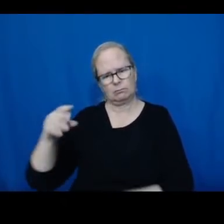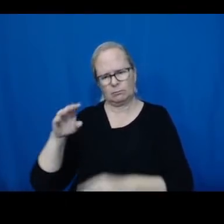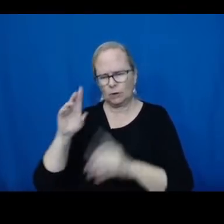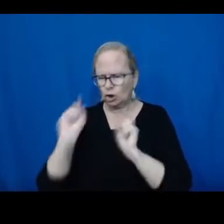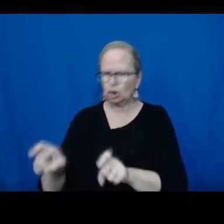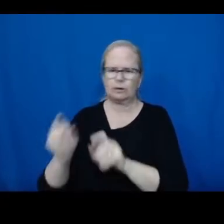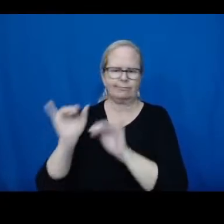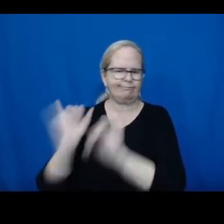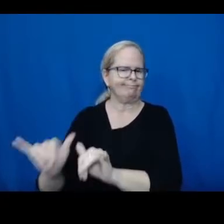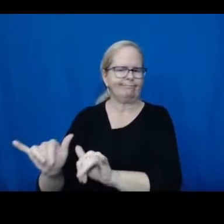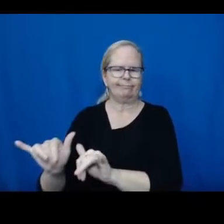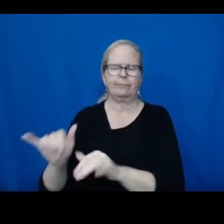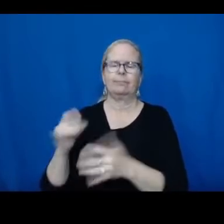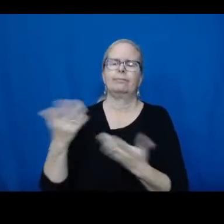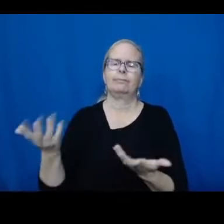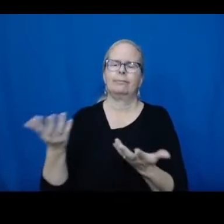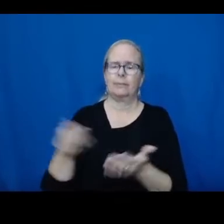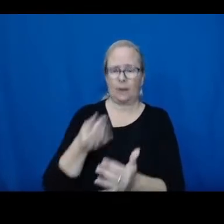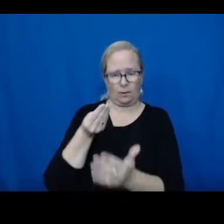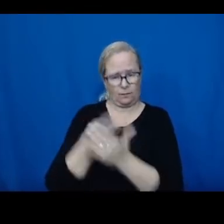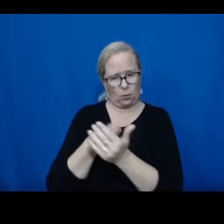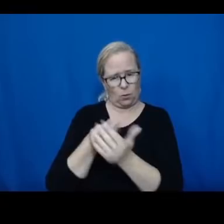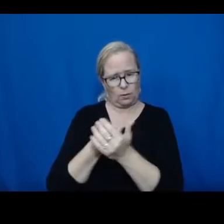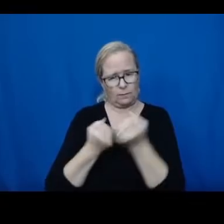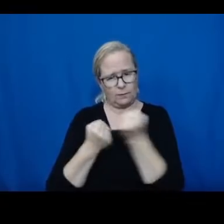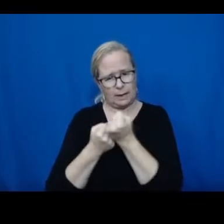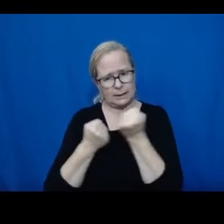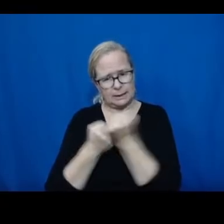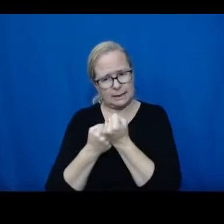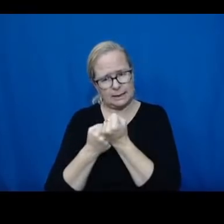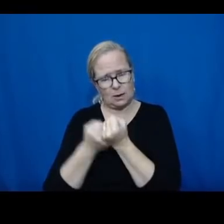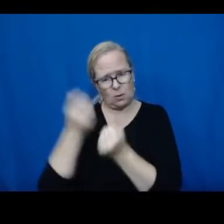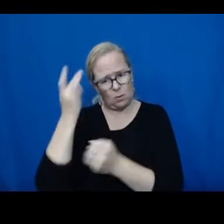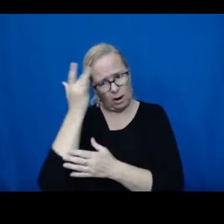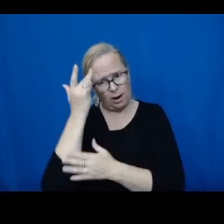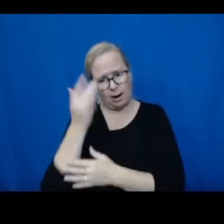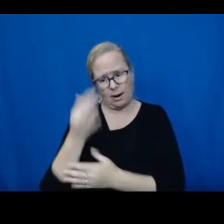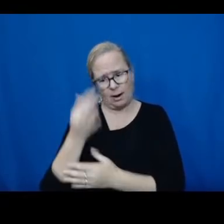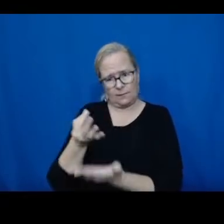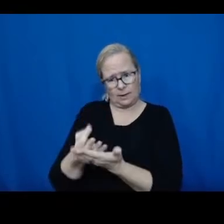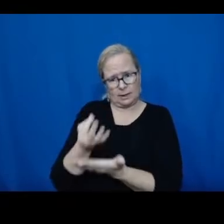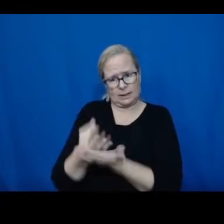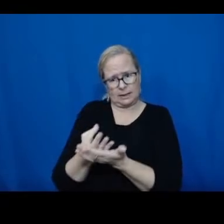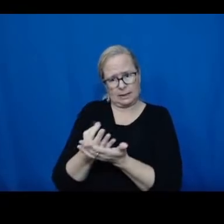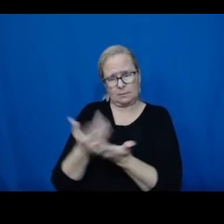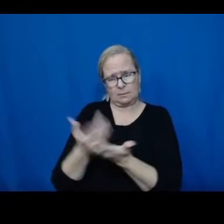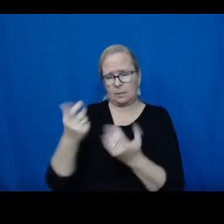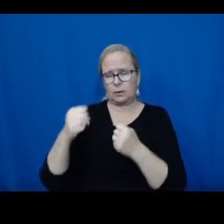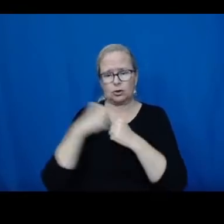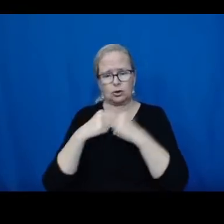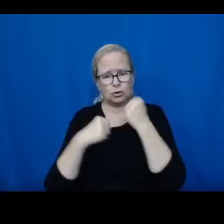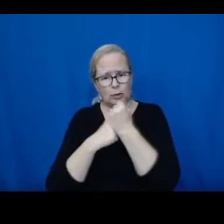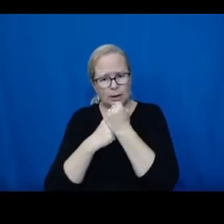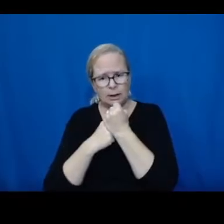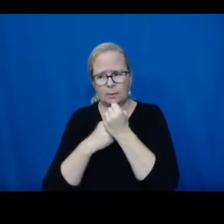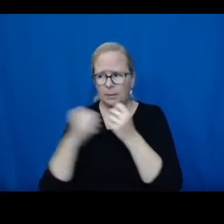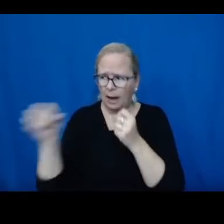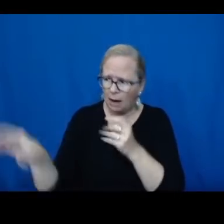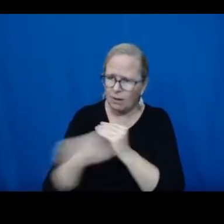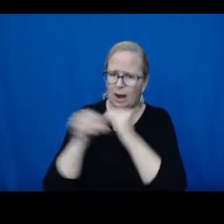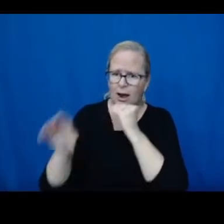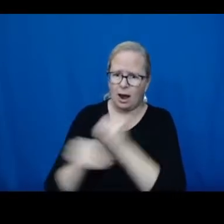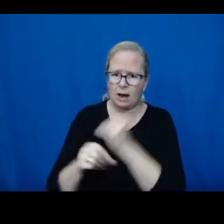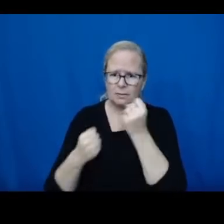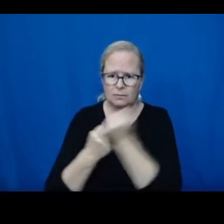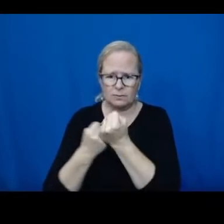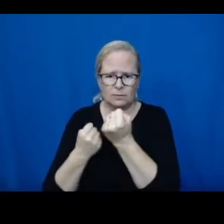structural support, all the measures that are added are more survivable. Like people can